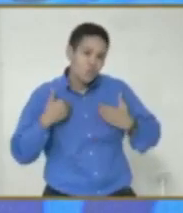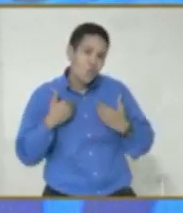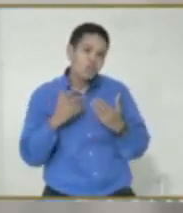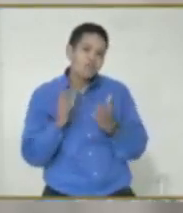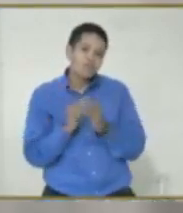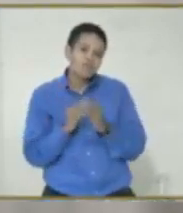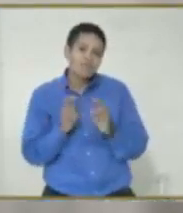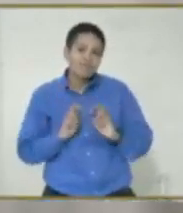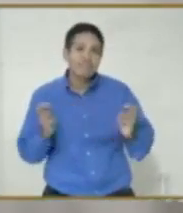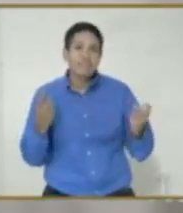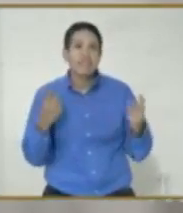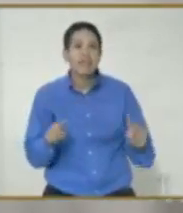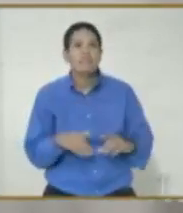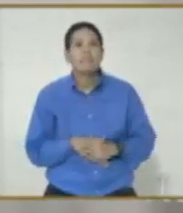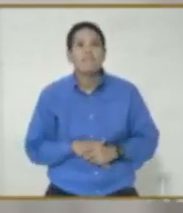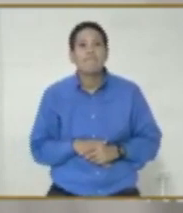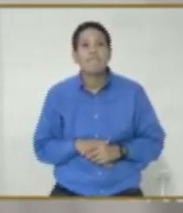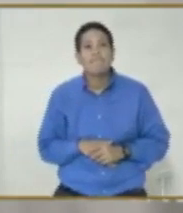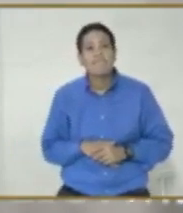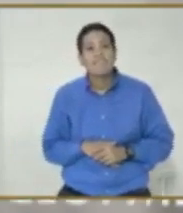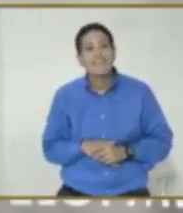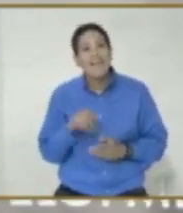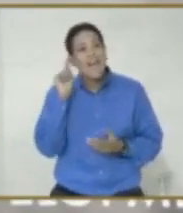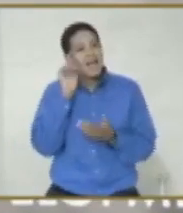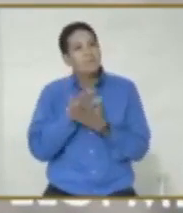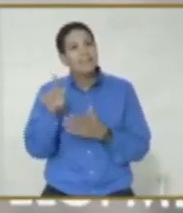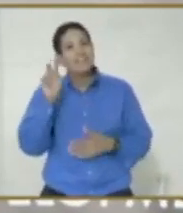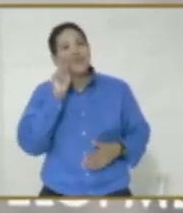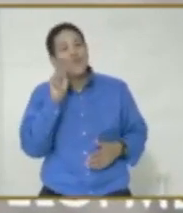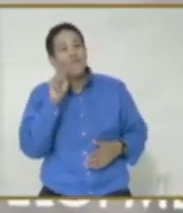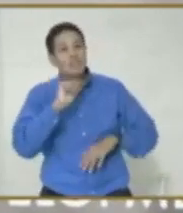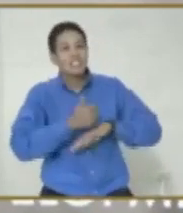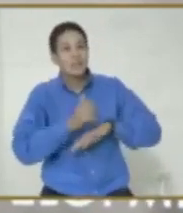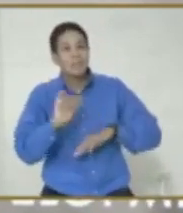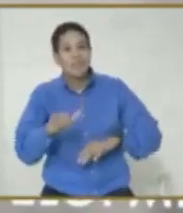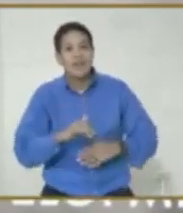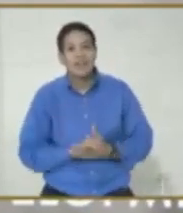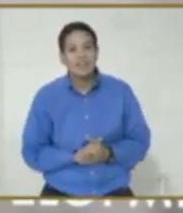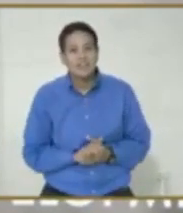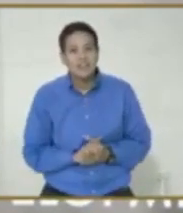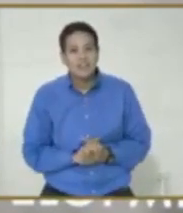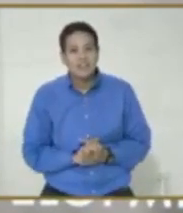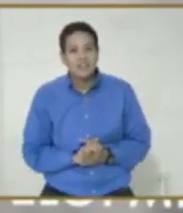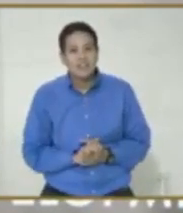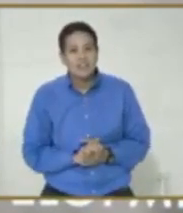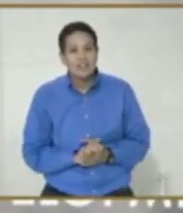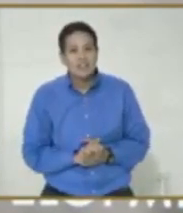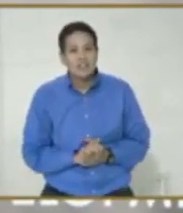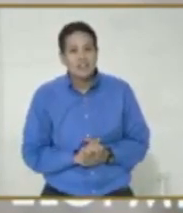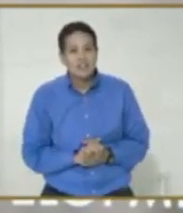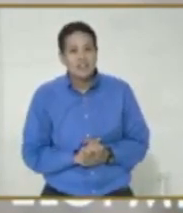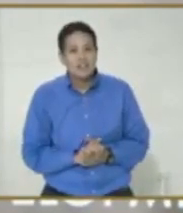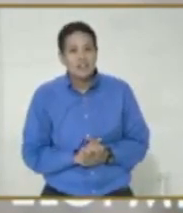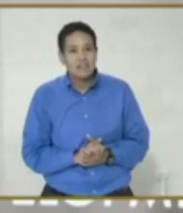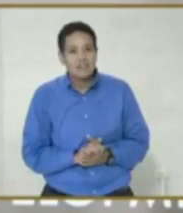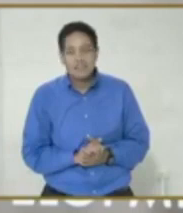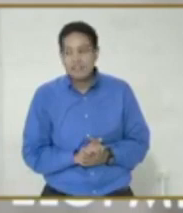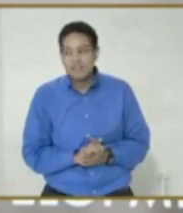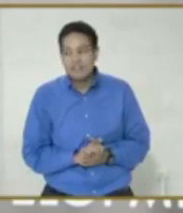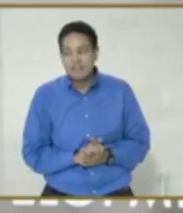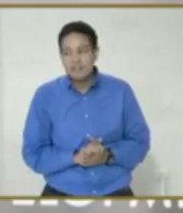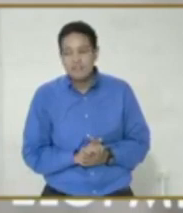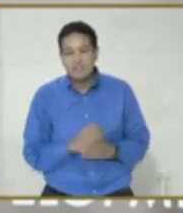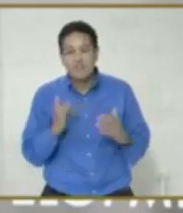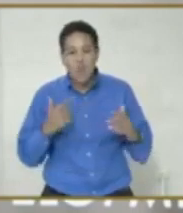Thank you, Honourable Minister. I believe he is looking forward to that. At this time, I am going to throw back to